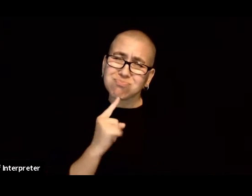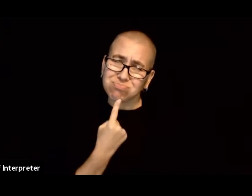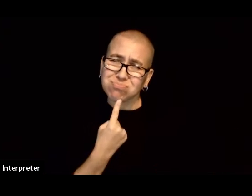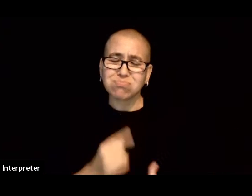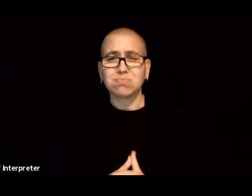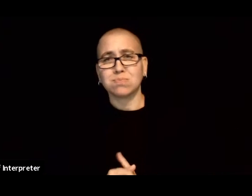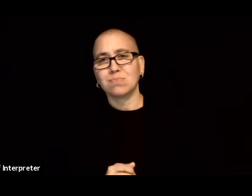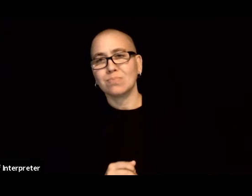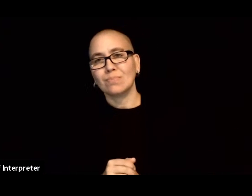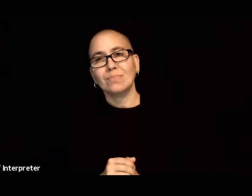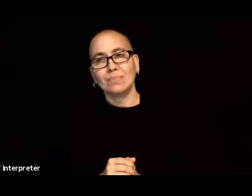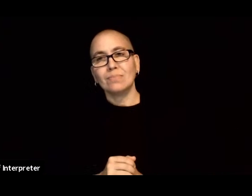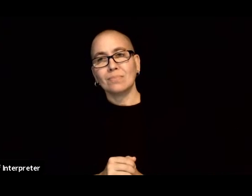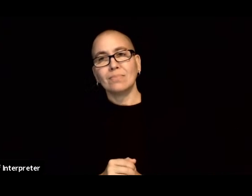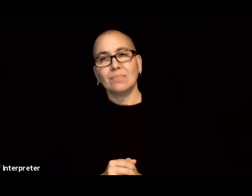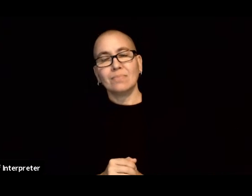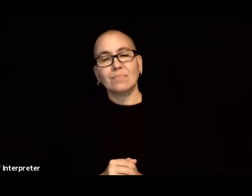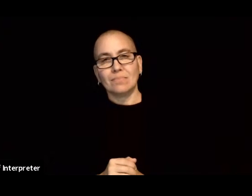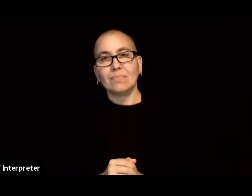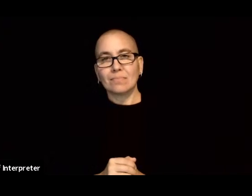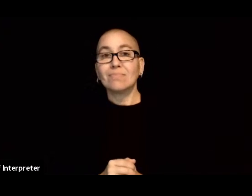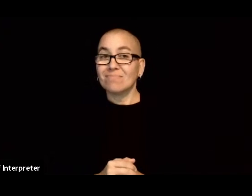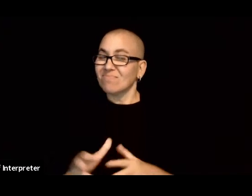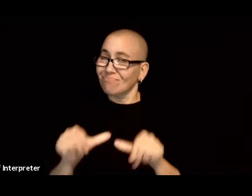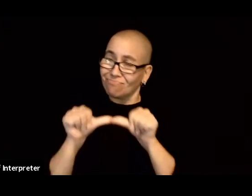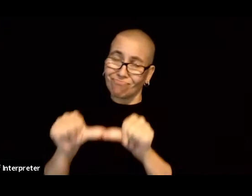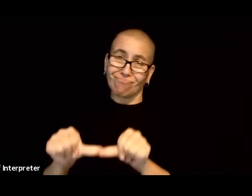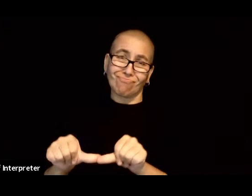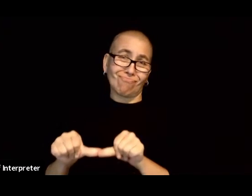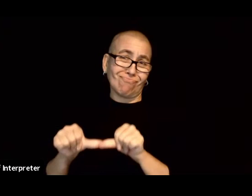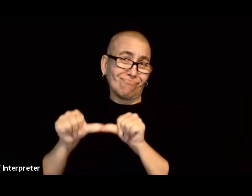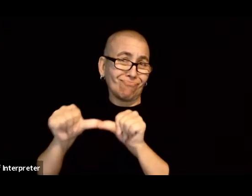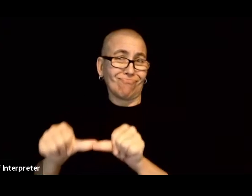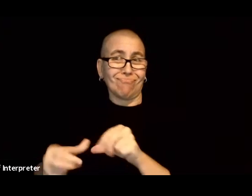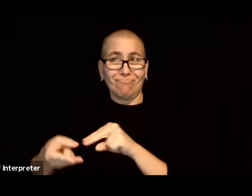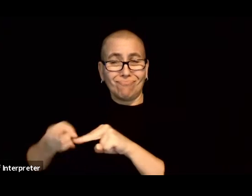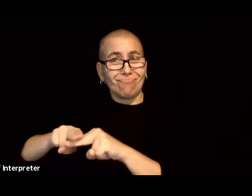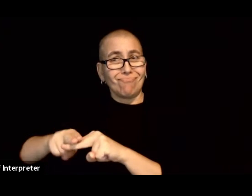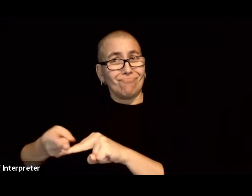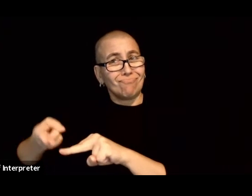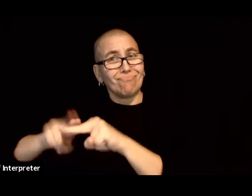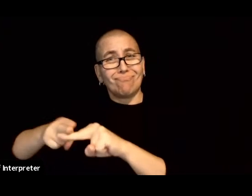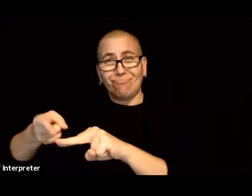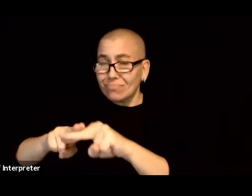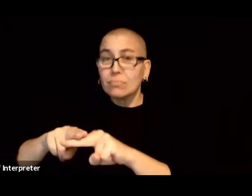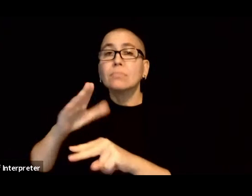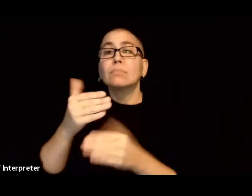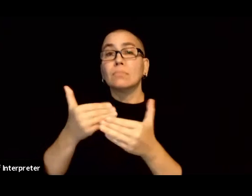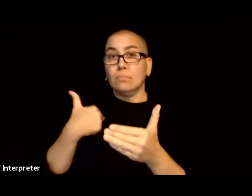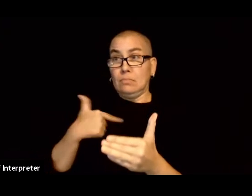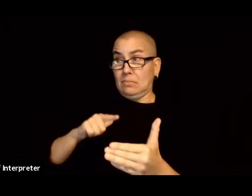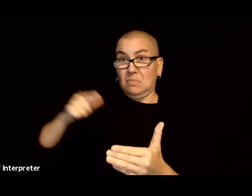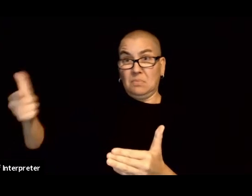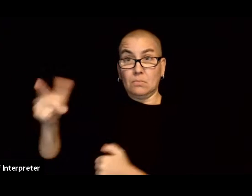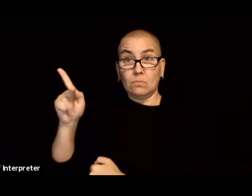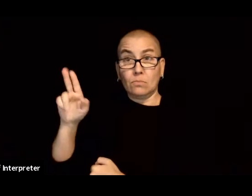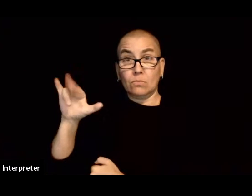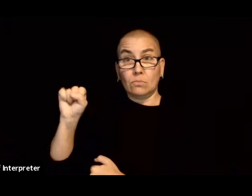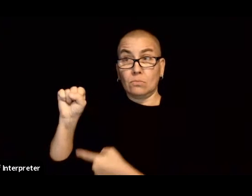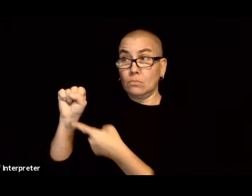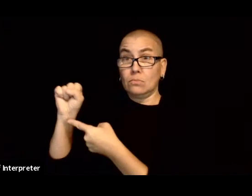increasing. Before handing it over to Chris, I just want to note that she's going to be talking about National Infection Control